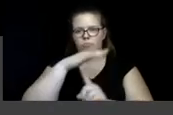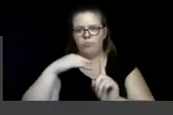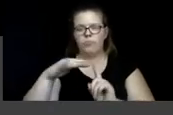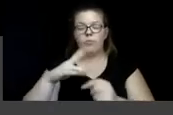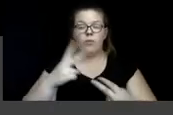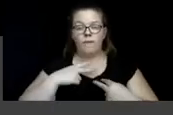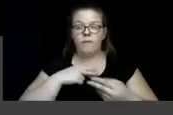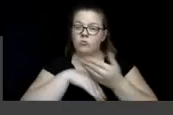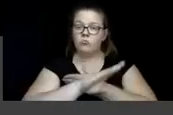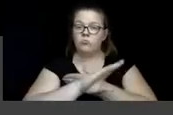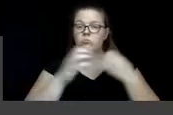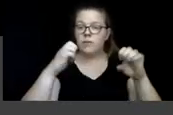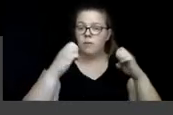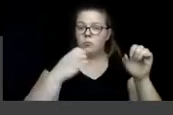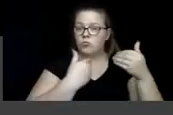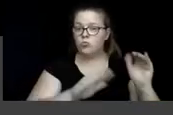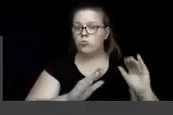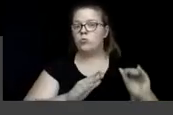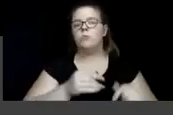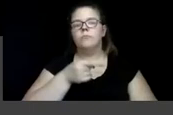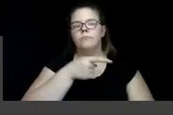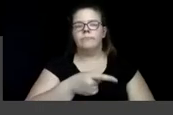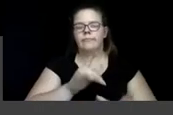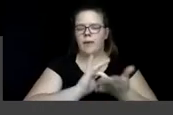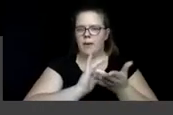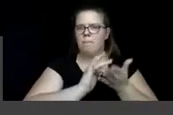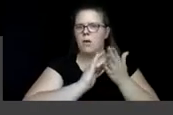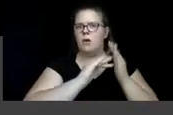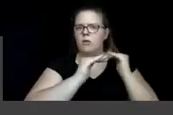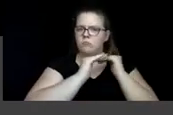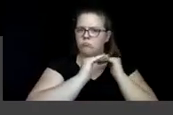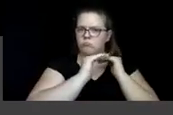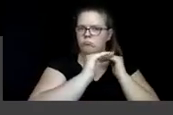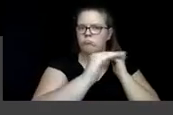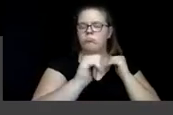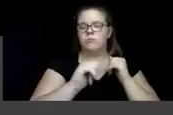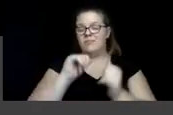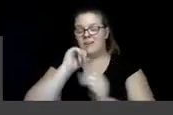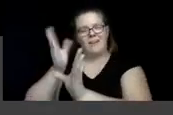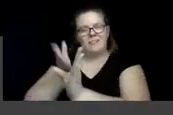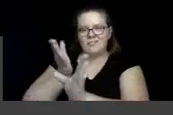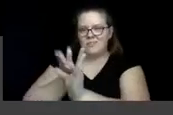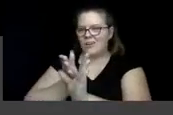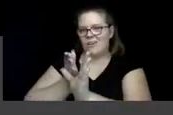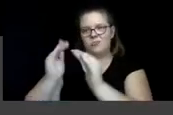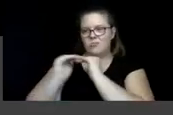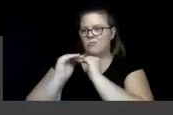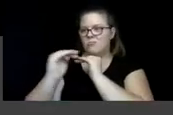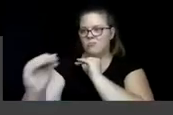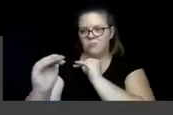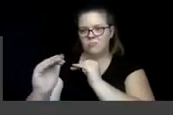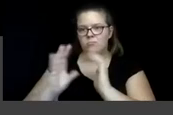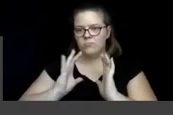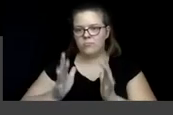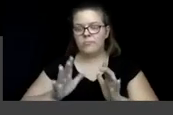come to the emergency room. They would be medically stable, but they wouldn't be psychiatrically stable. The